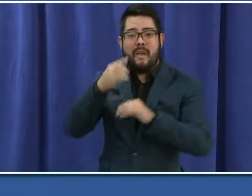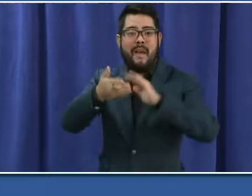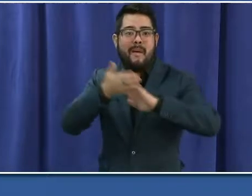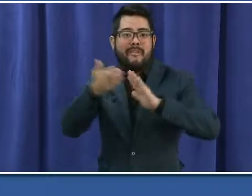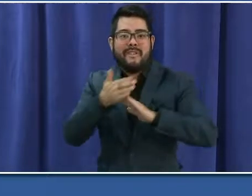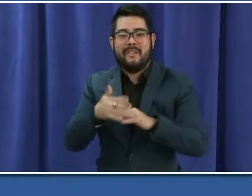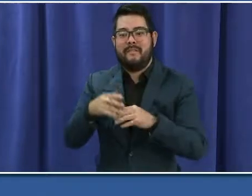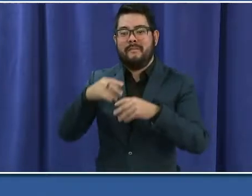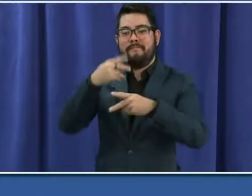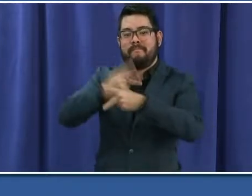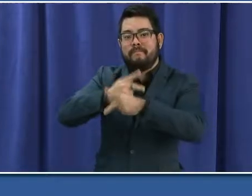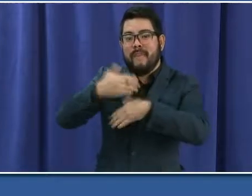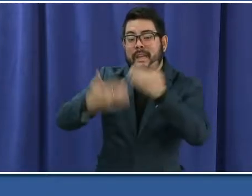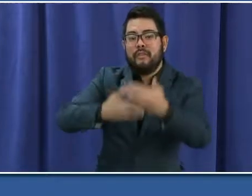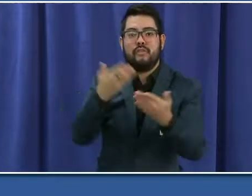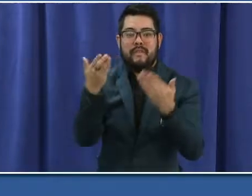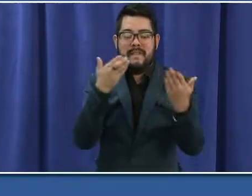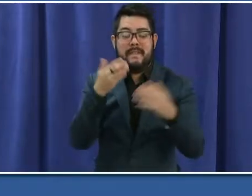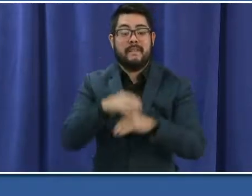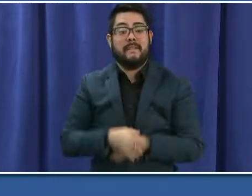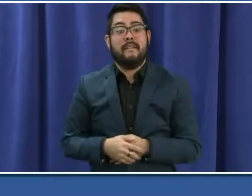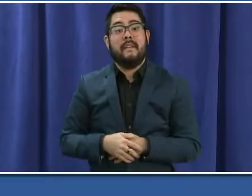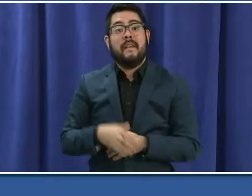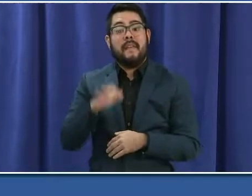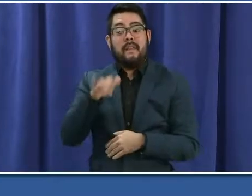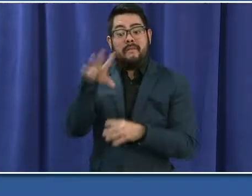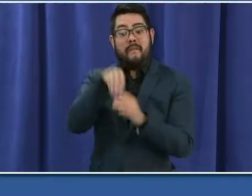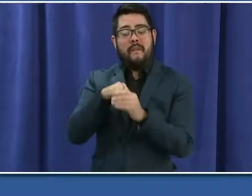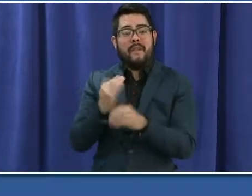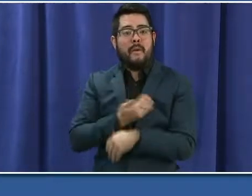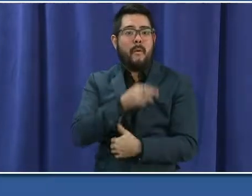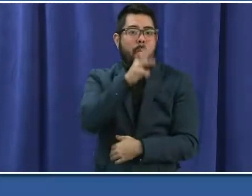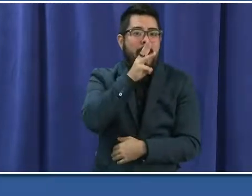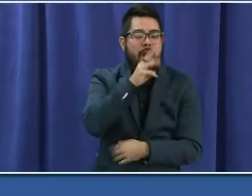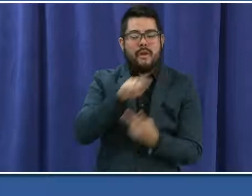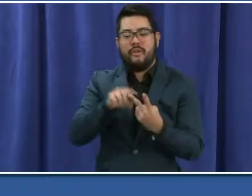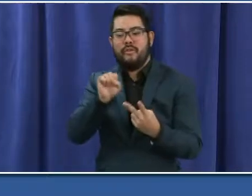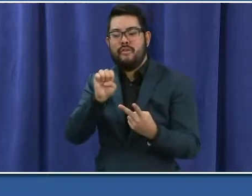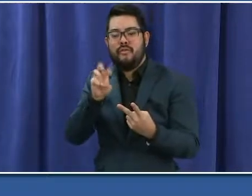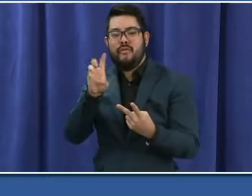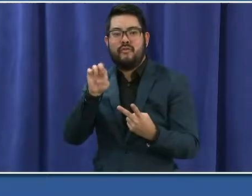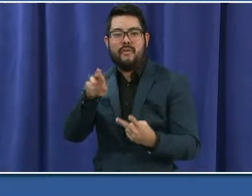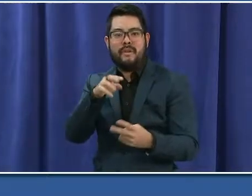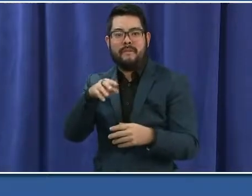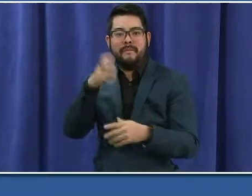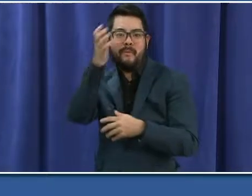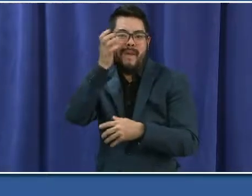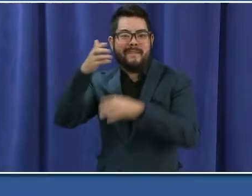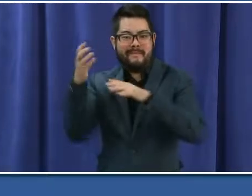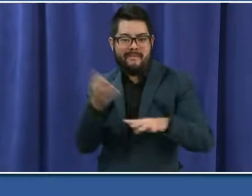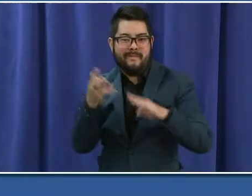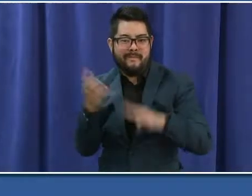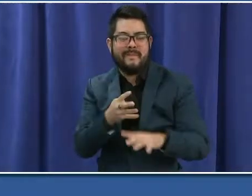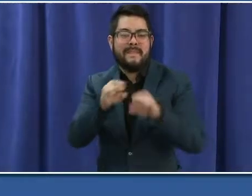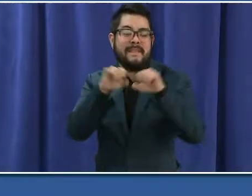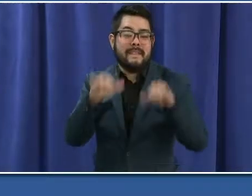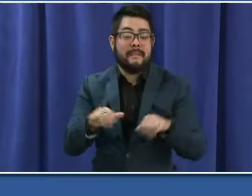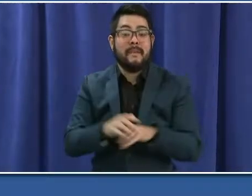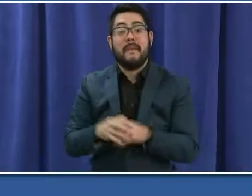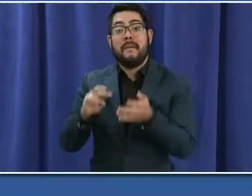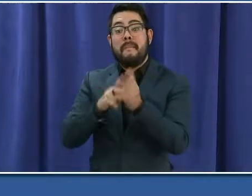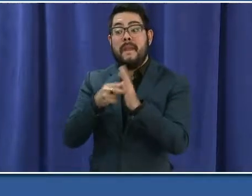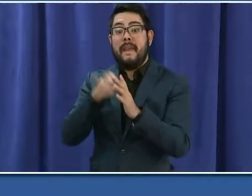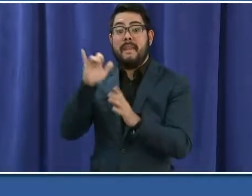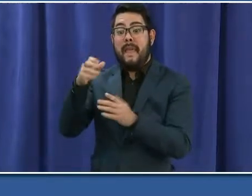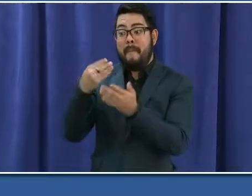services, in this case, the city's water and sewer infrastructure. These funds are self-supporting, which means these services are paid for with